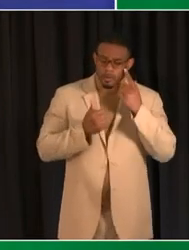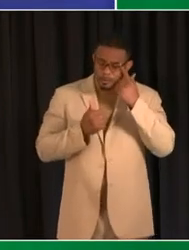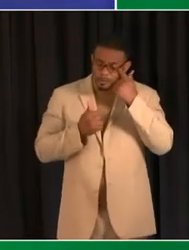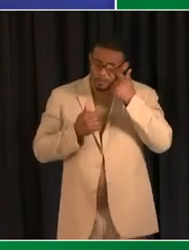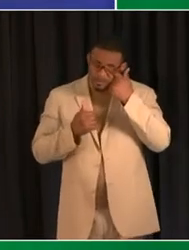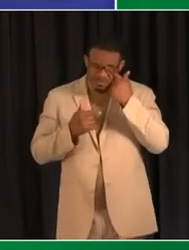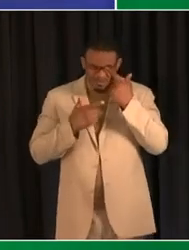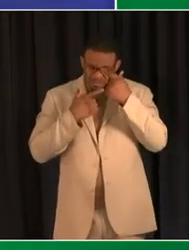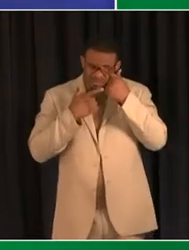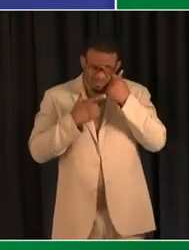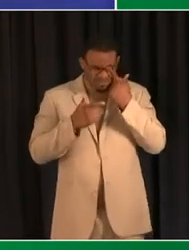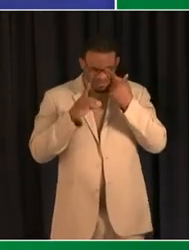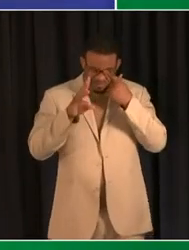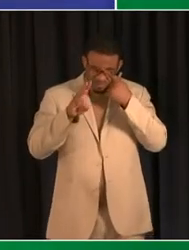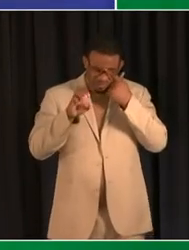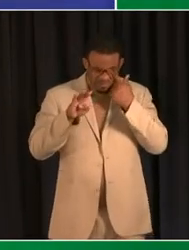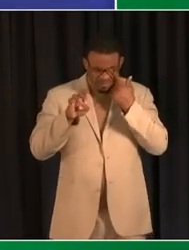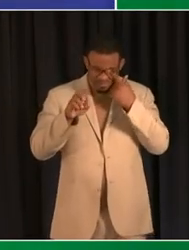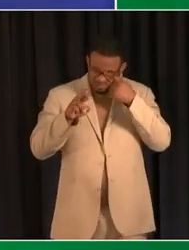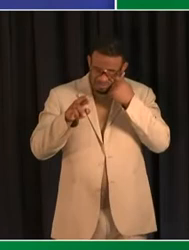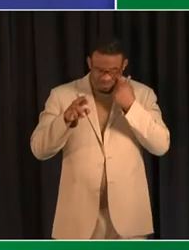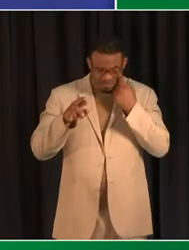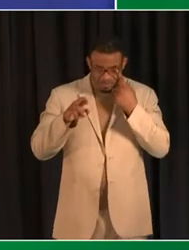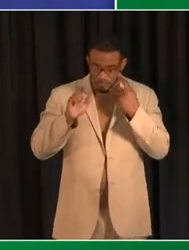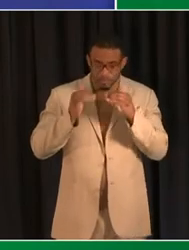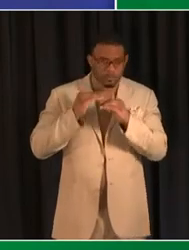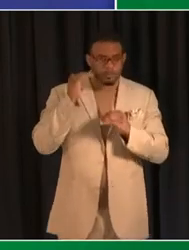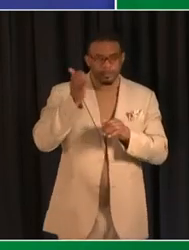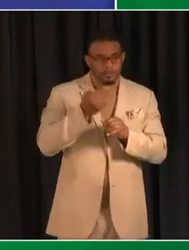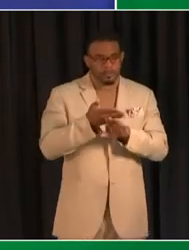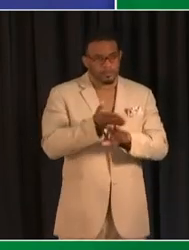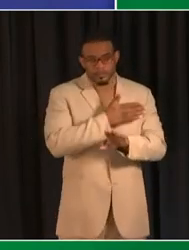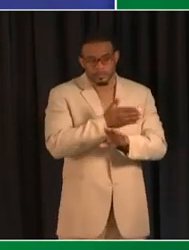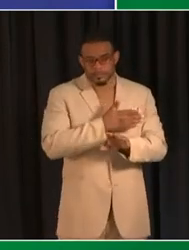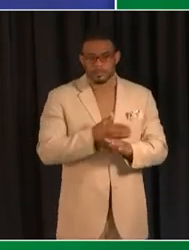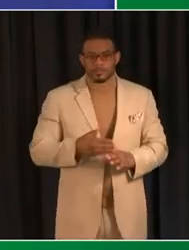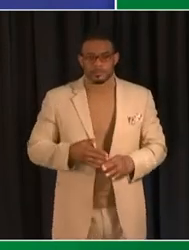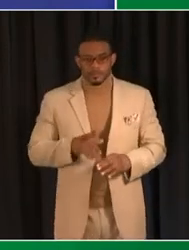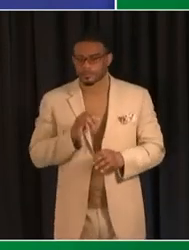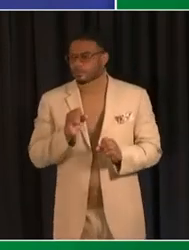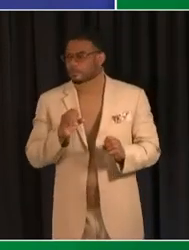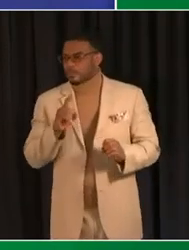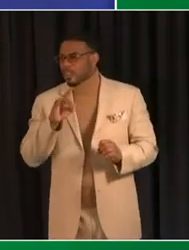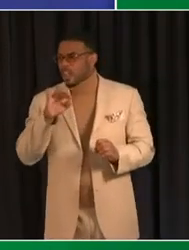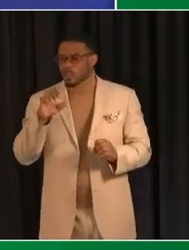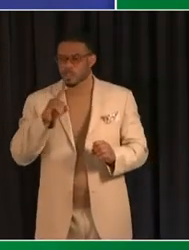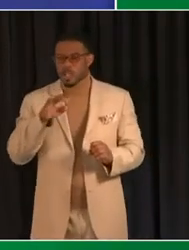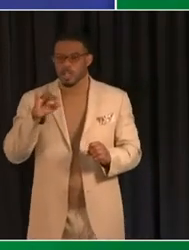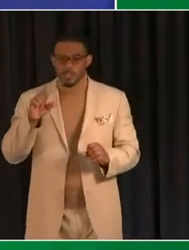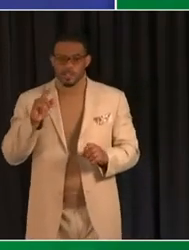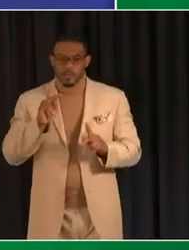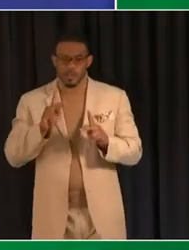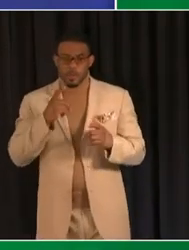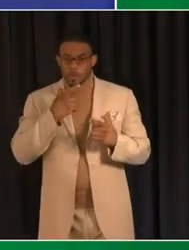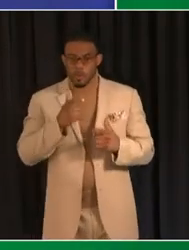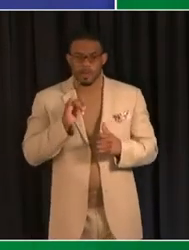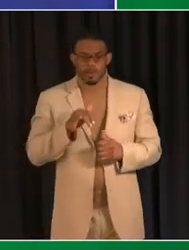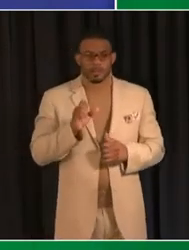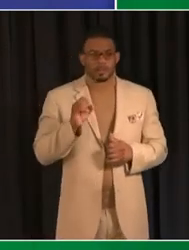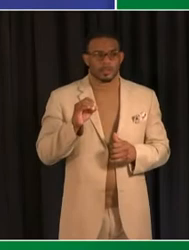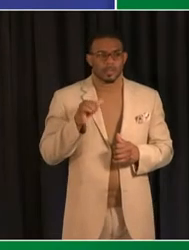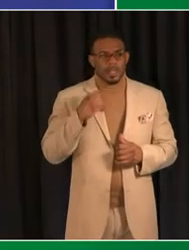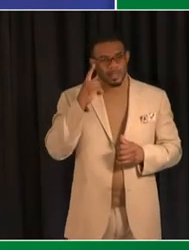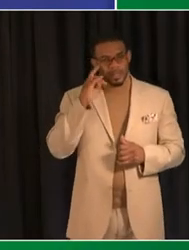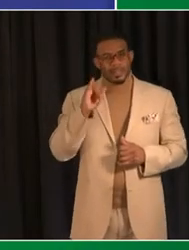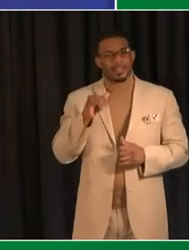most watched webinar. I mean, it far exceeded everything else. I mean, it was hundreds and hundreds of people